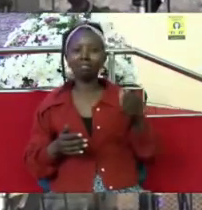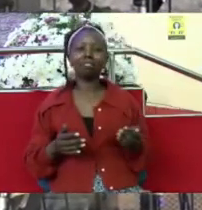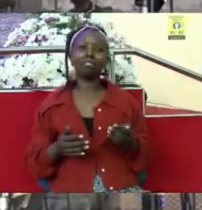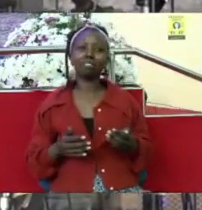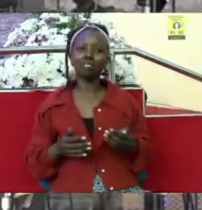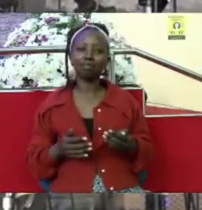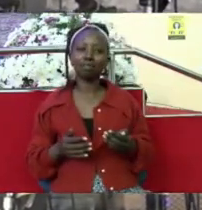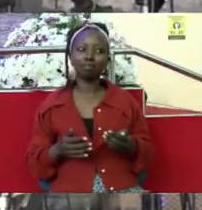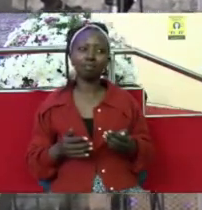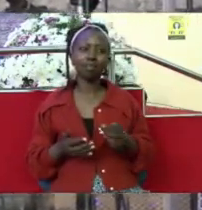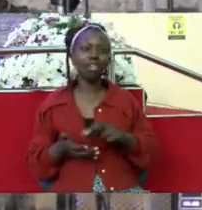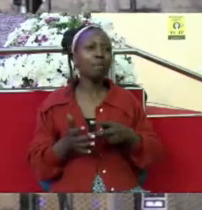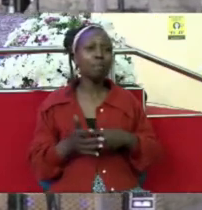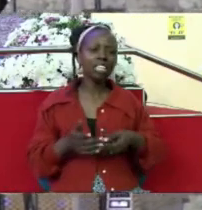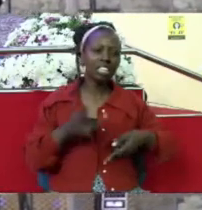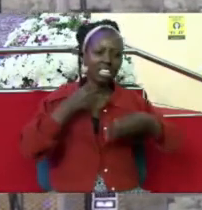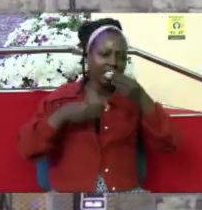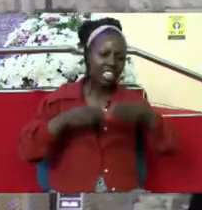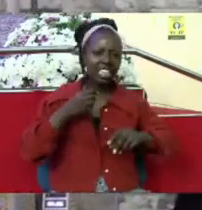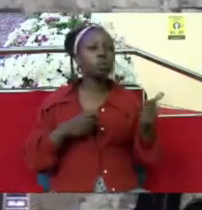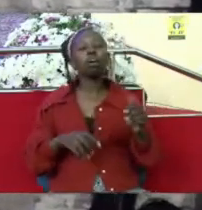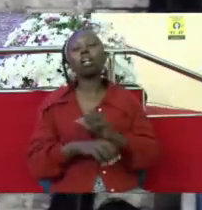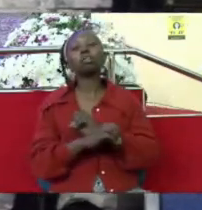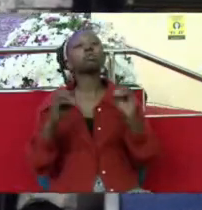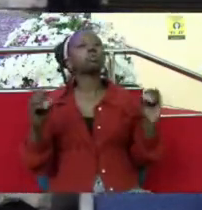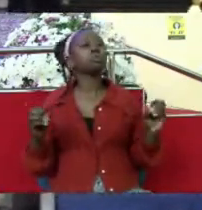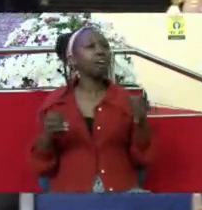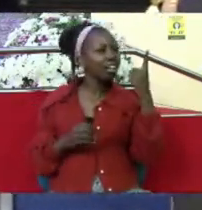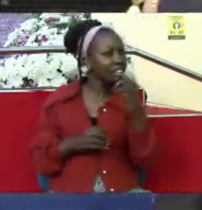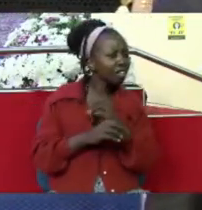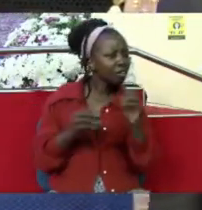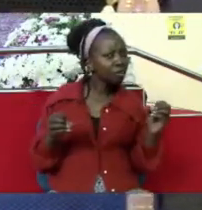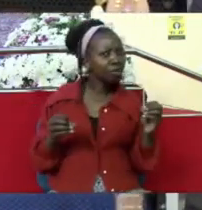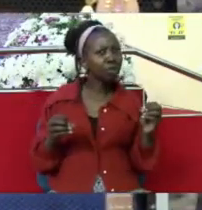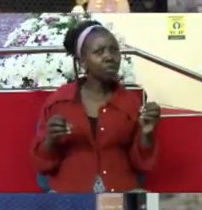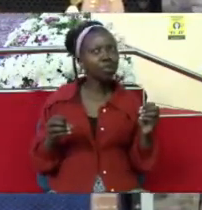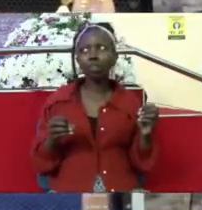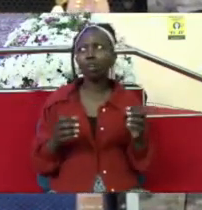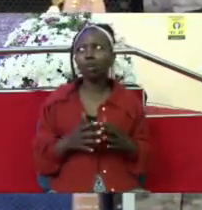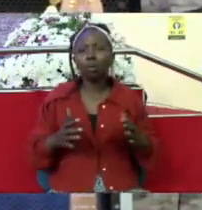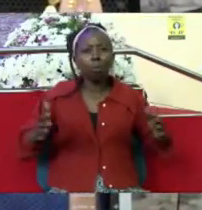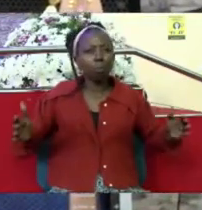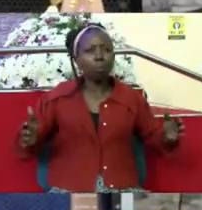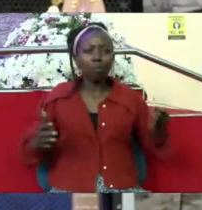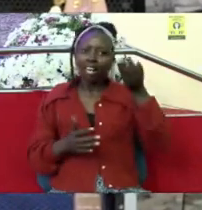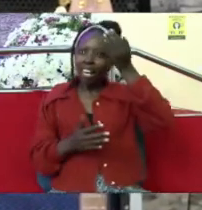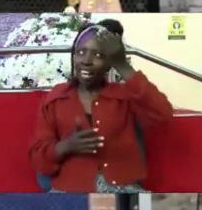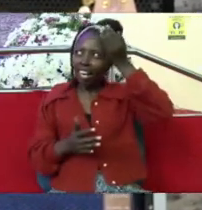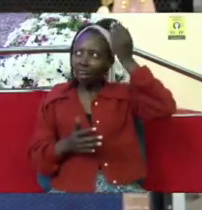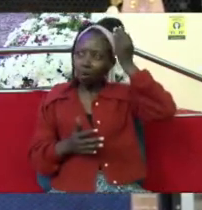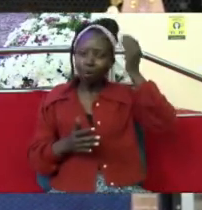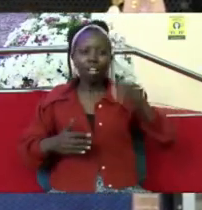Yani haukuli vizuri. Ya mshiki? Haukatwi? Haukuli? Naingia